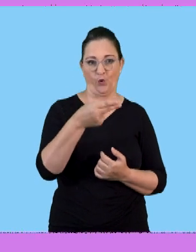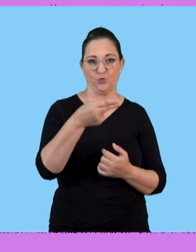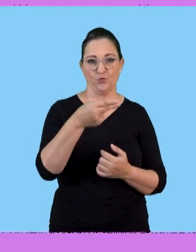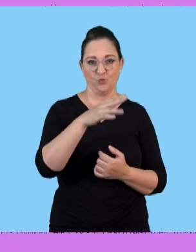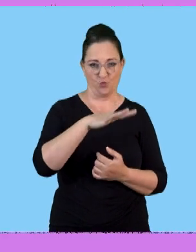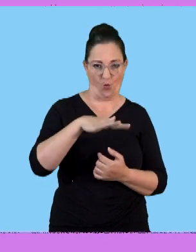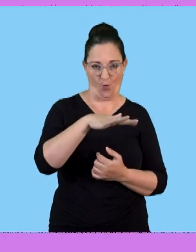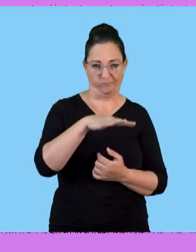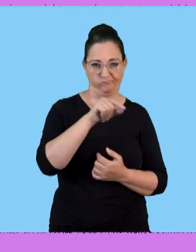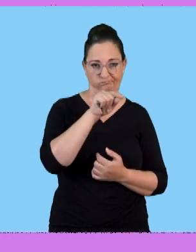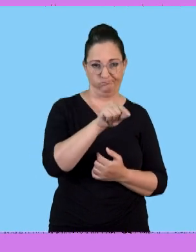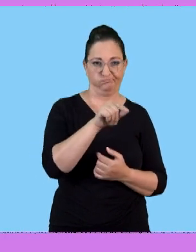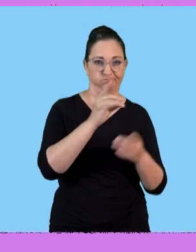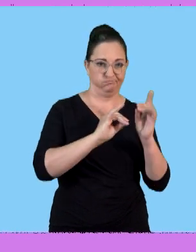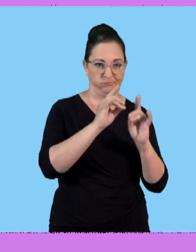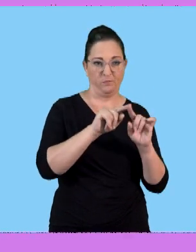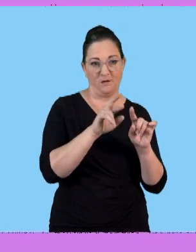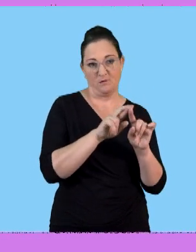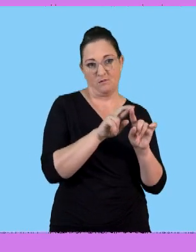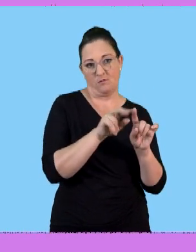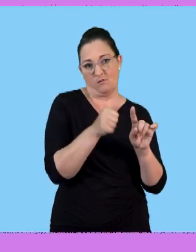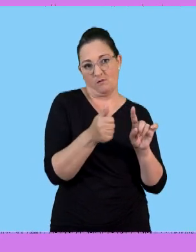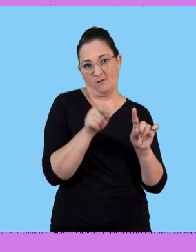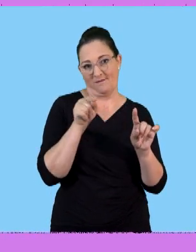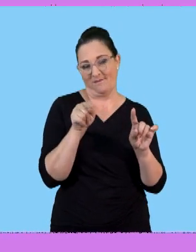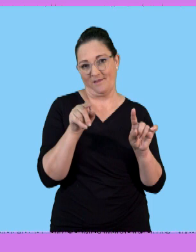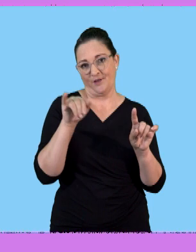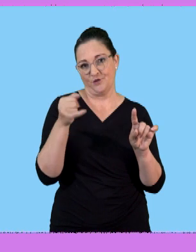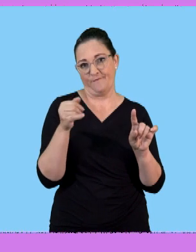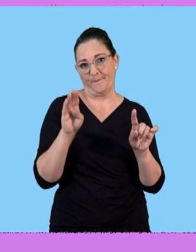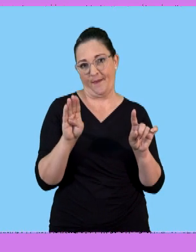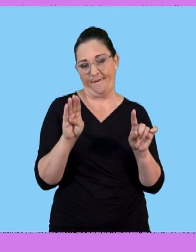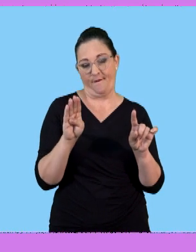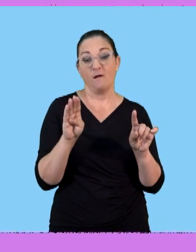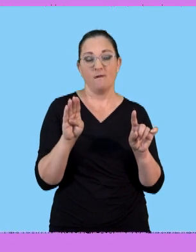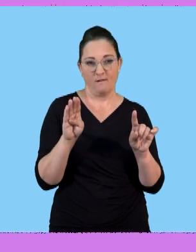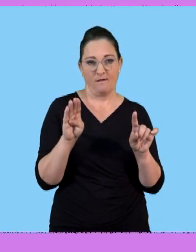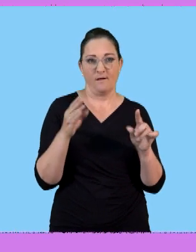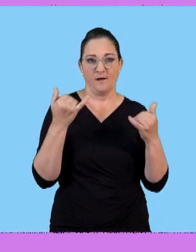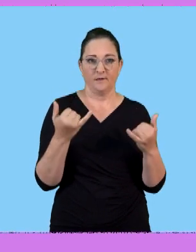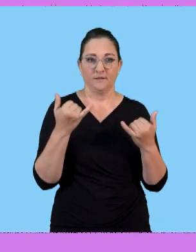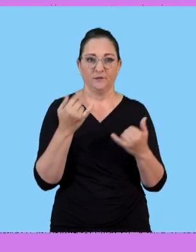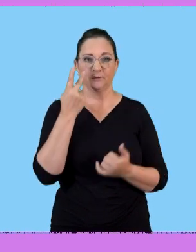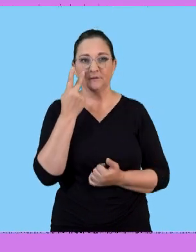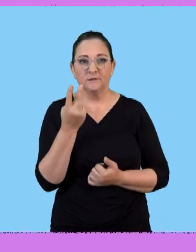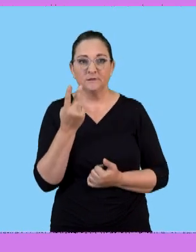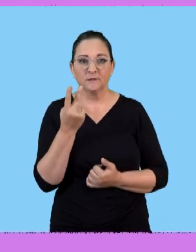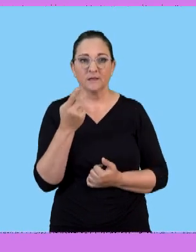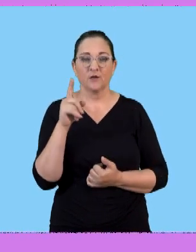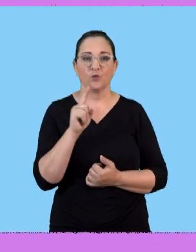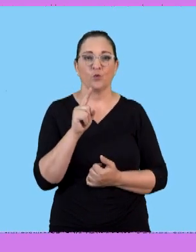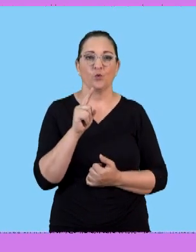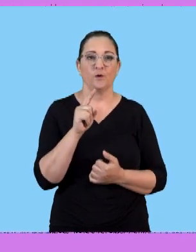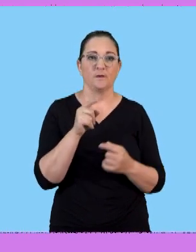Humansdorp, and just to the right-hand side of it is Jeffreys Bay. Are we clear? So basically, we need